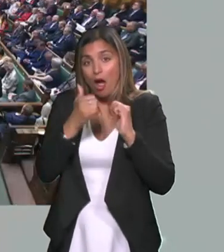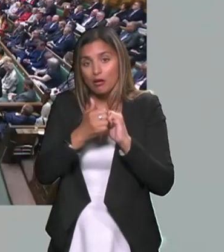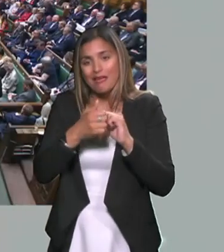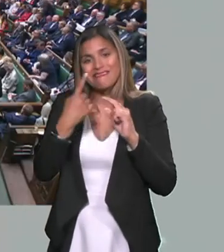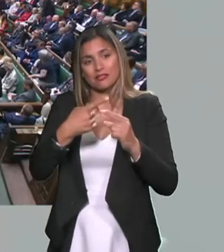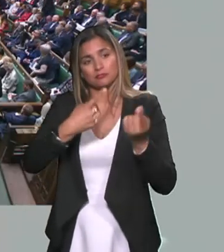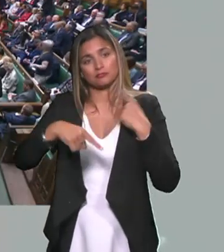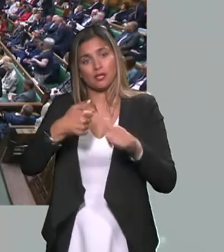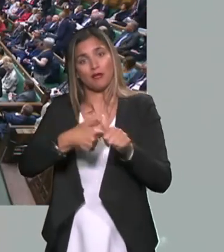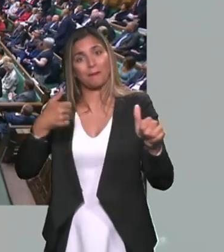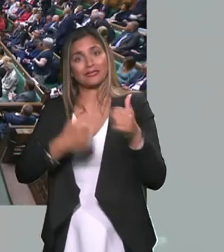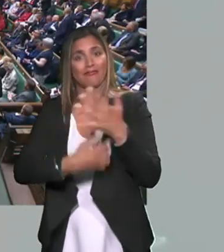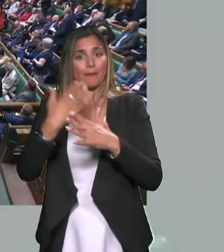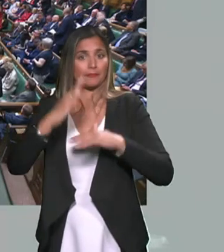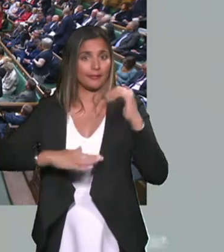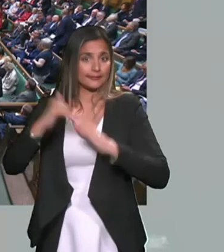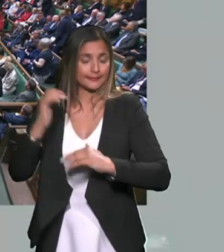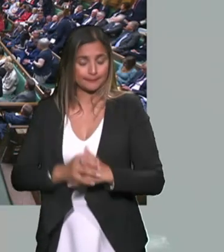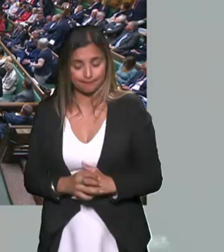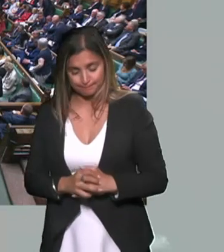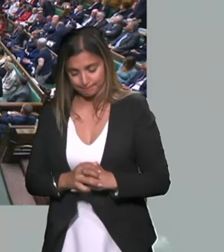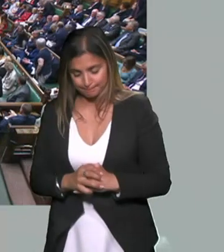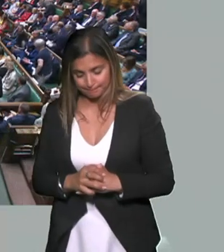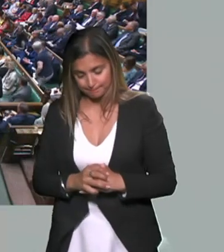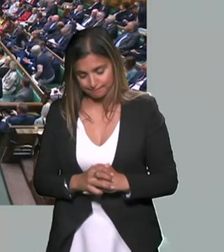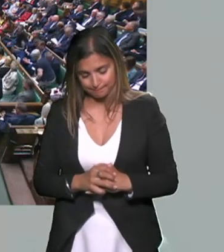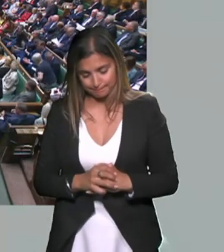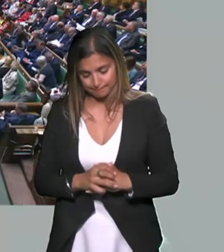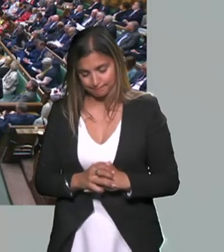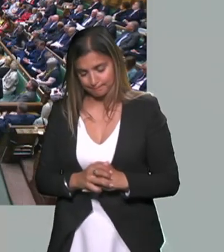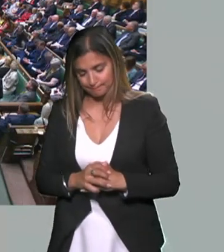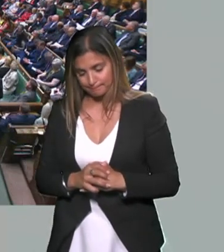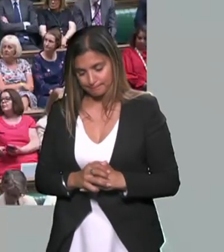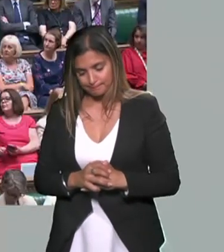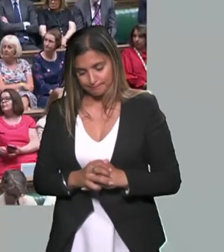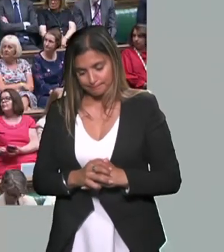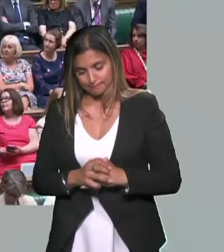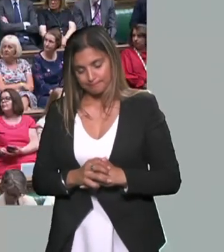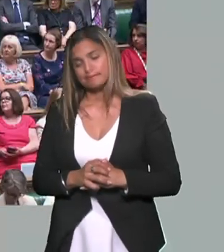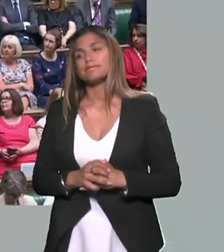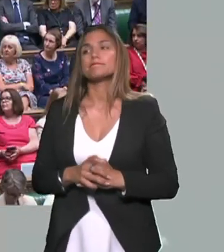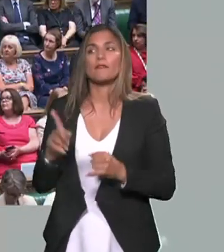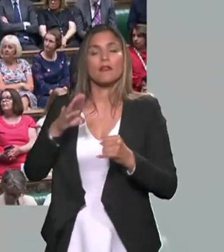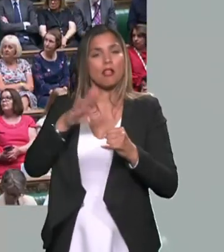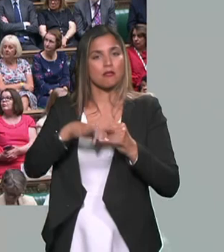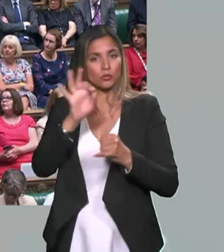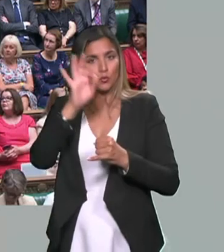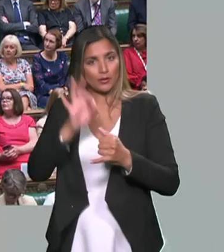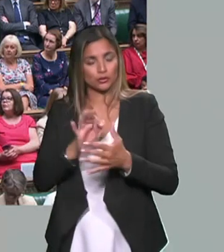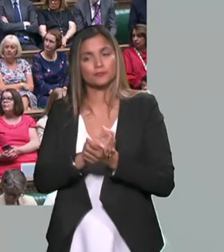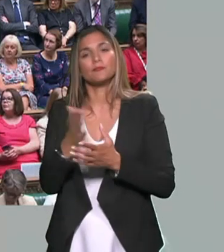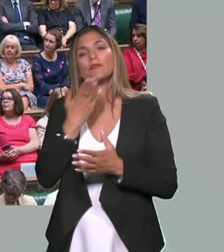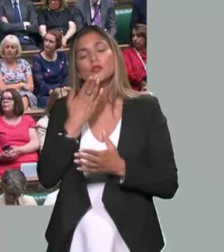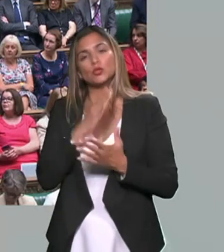well. Final question, Sam Turrett. Thank you, Mr. Speaker. A few short weeks ago, Zara Alina